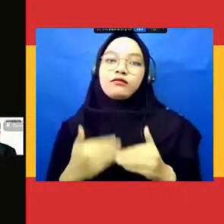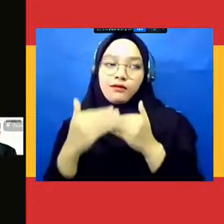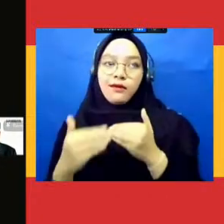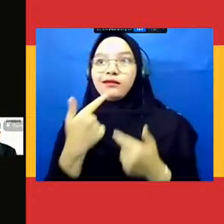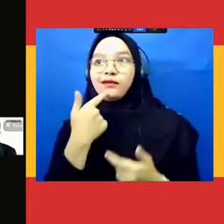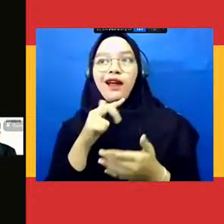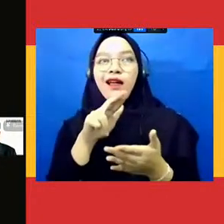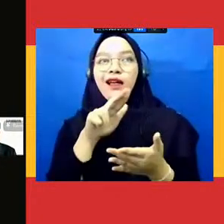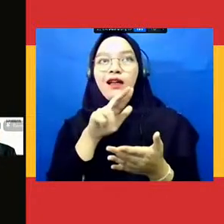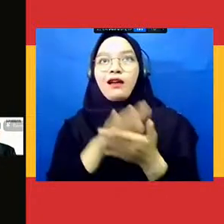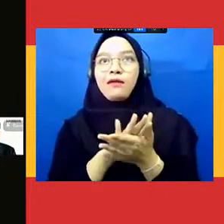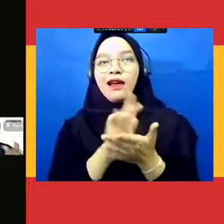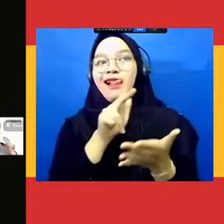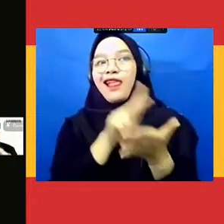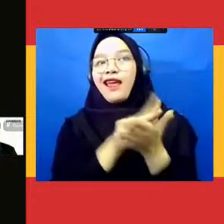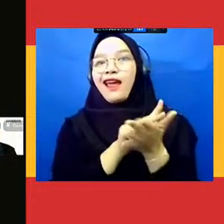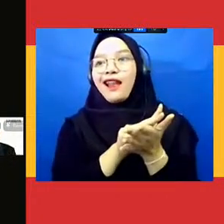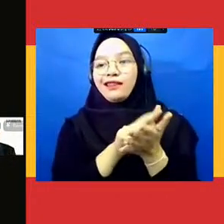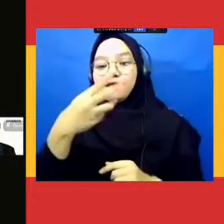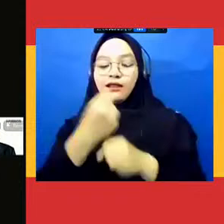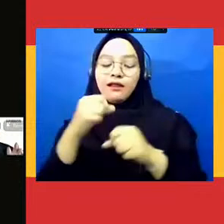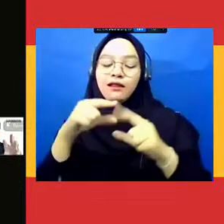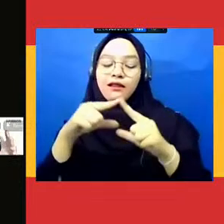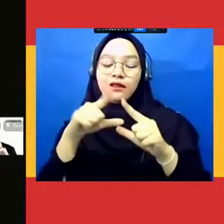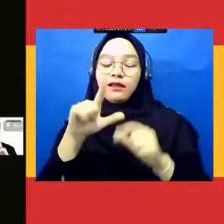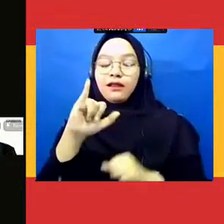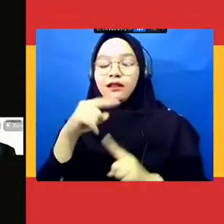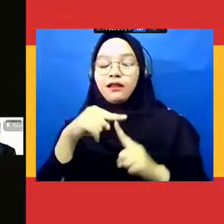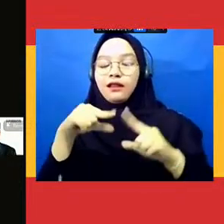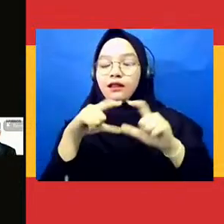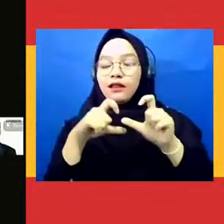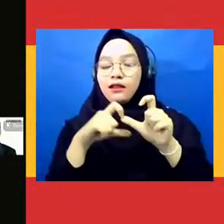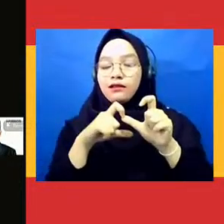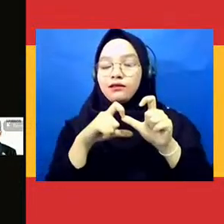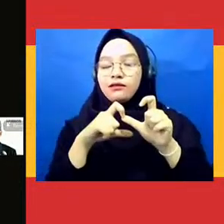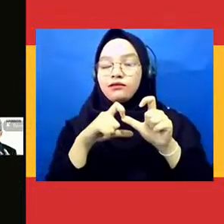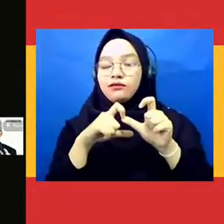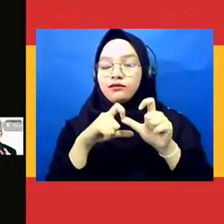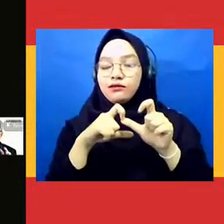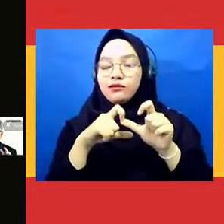non-discrimination. With these principles combined,